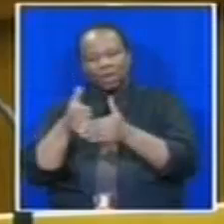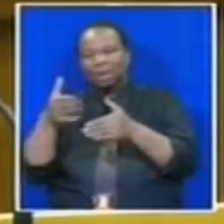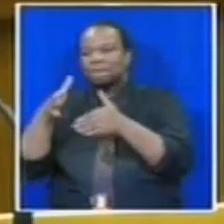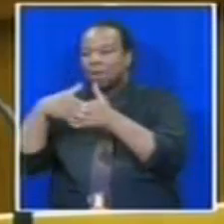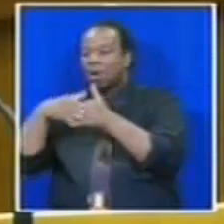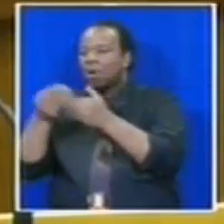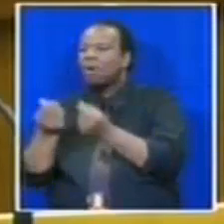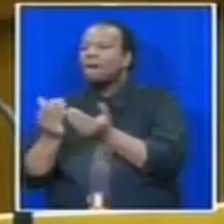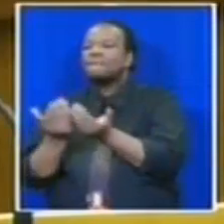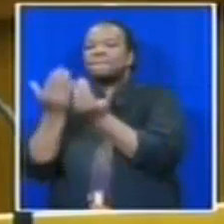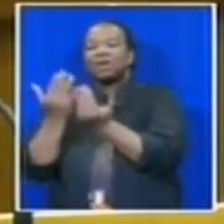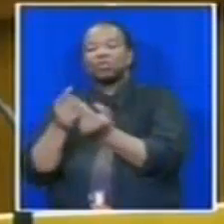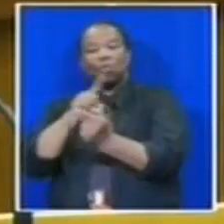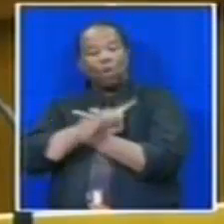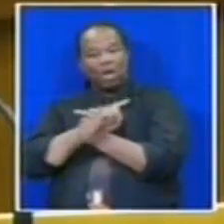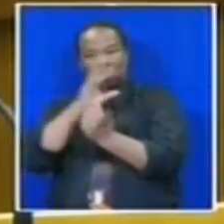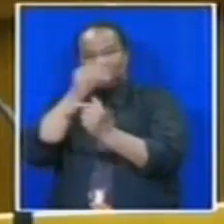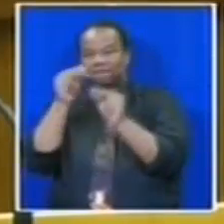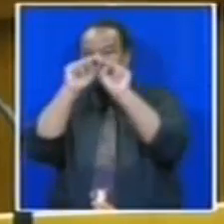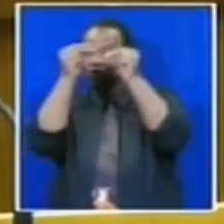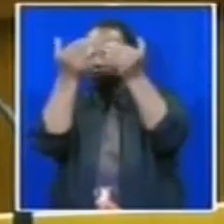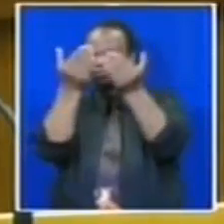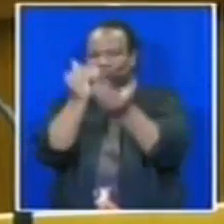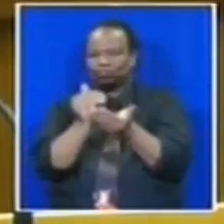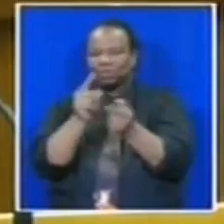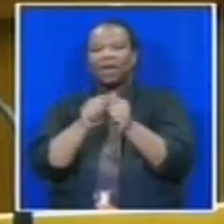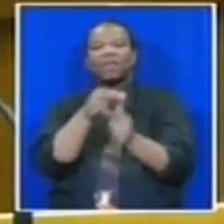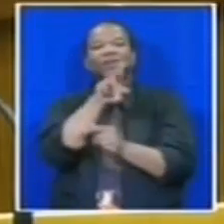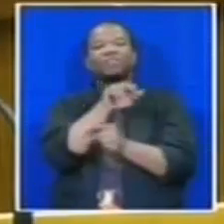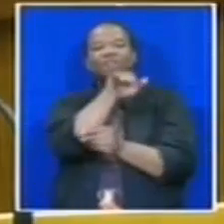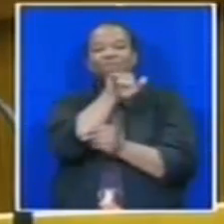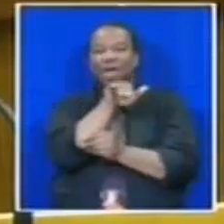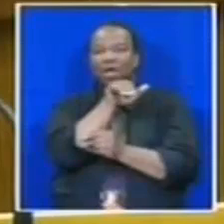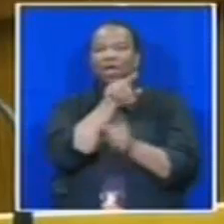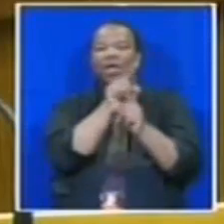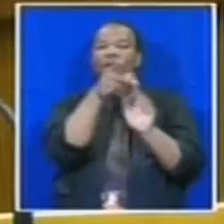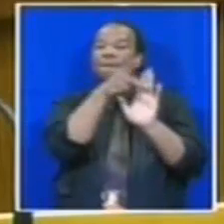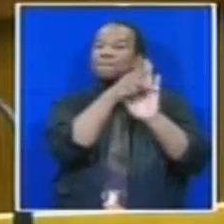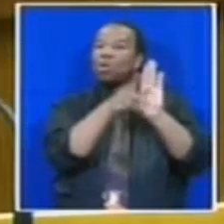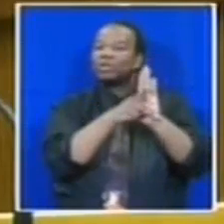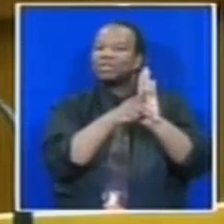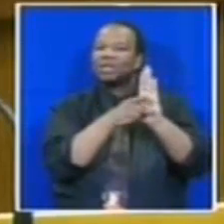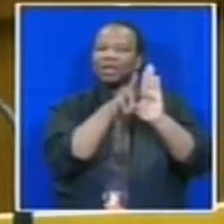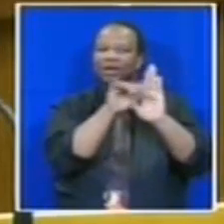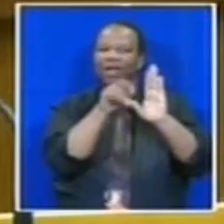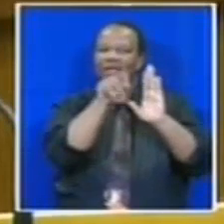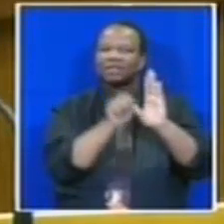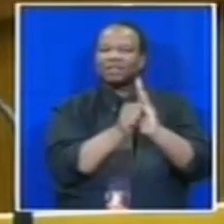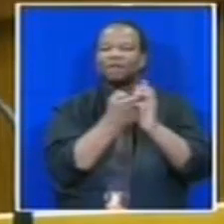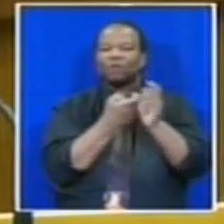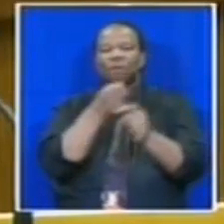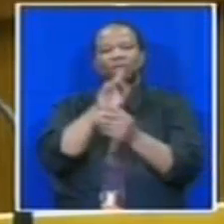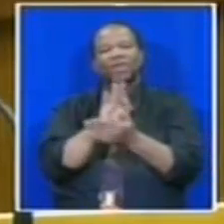because we had the fiscal space. Alongside the Reserve Bank's reduction in its policy rates from 13.5%